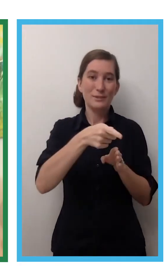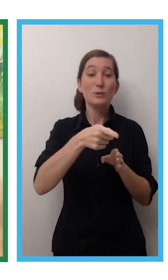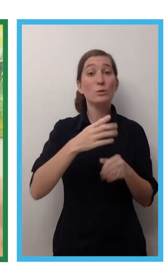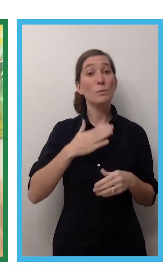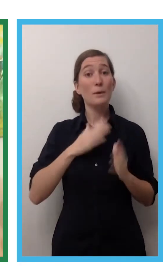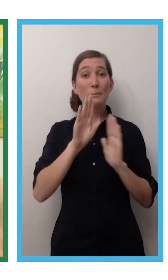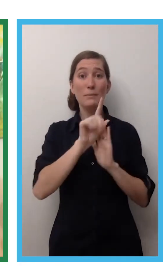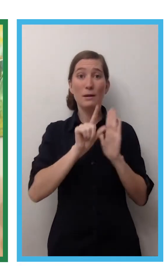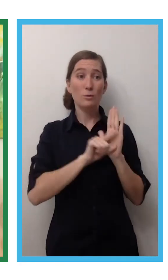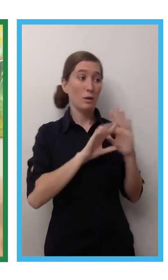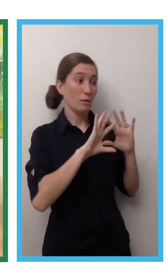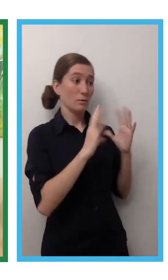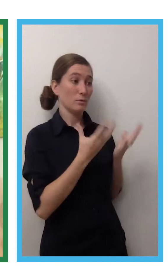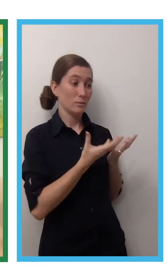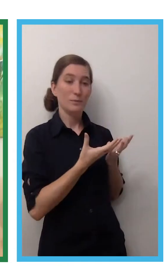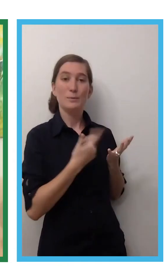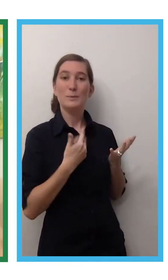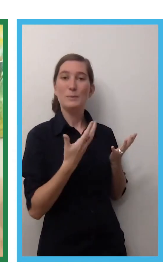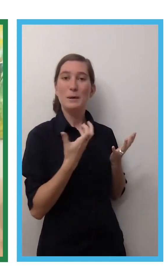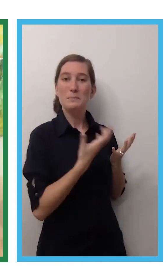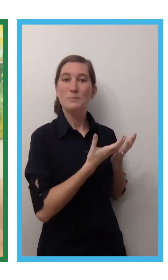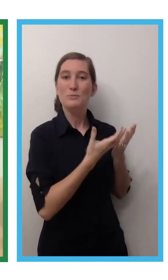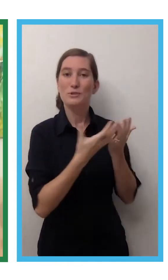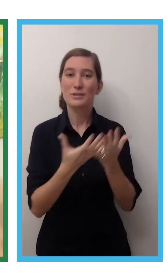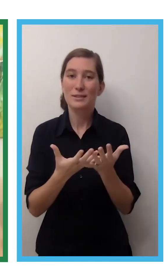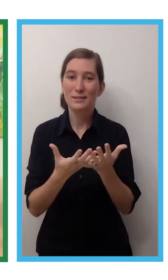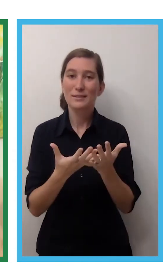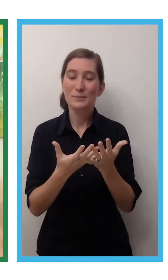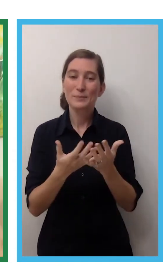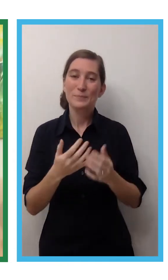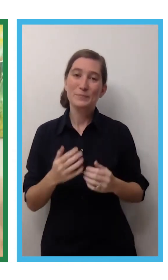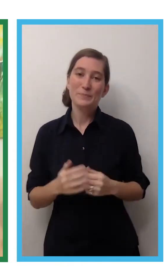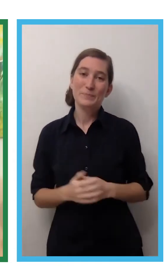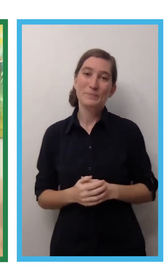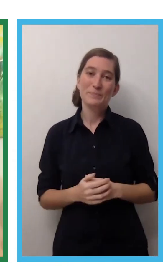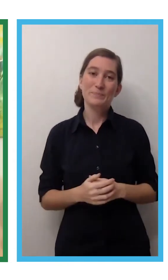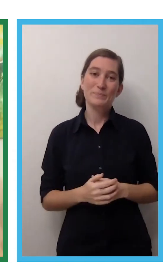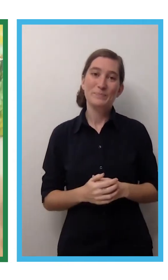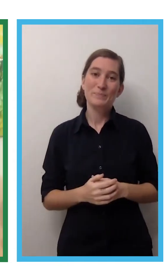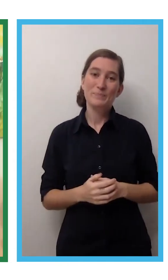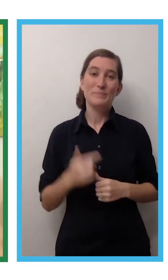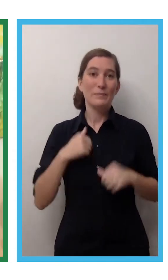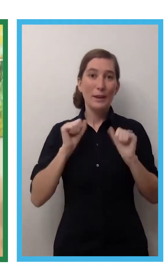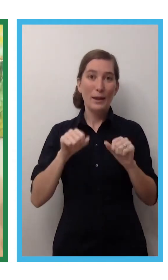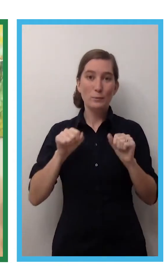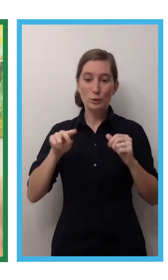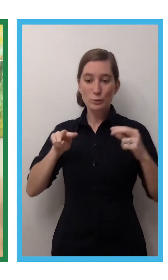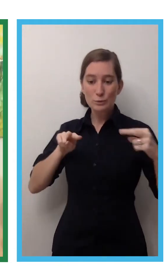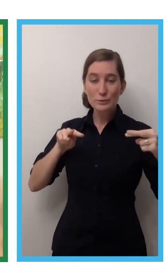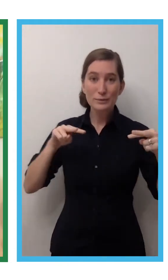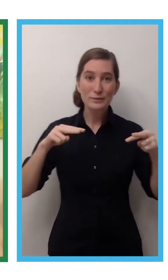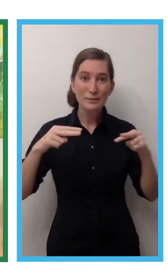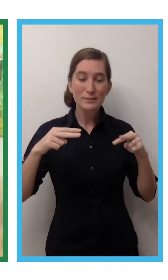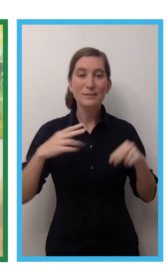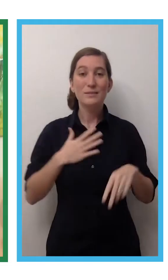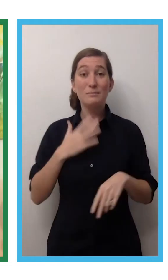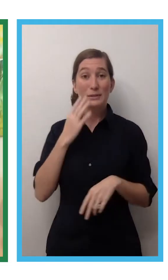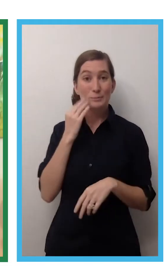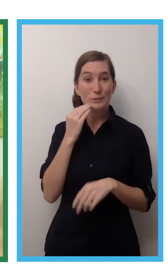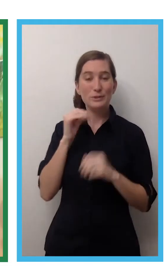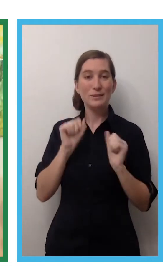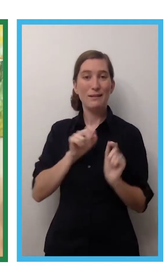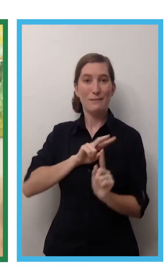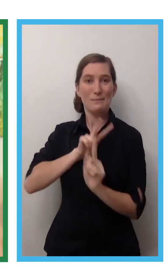of sitting on both sides of the table, if you were, and be able to apply that both to starting